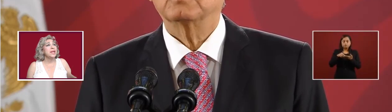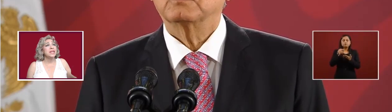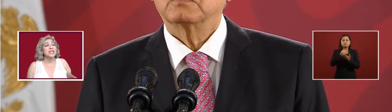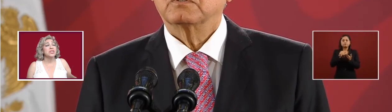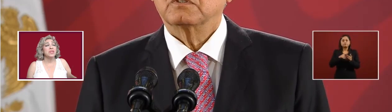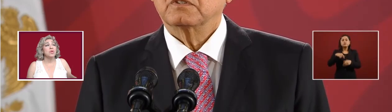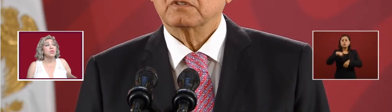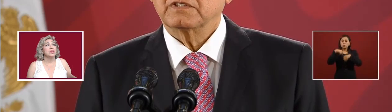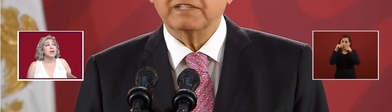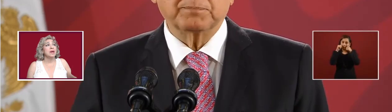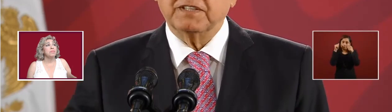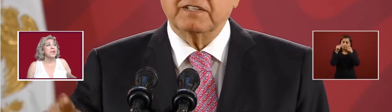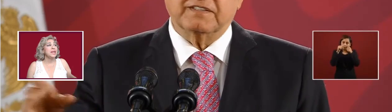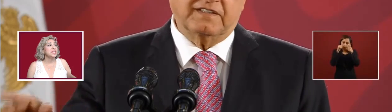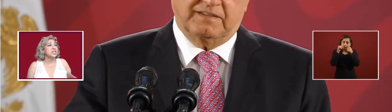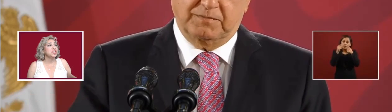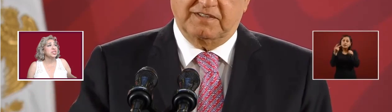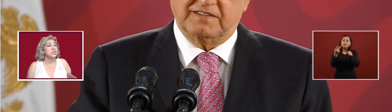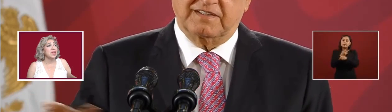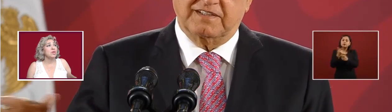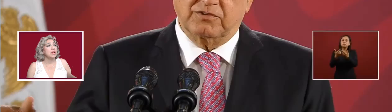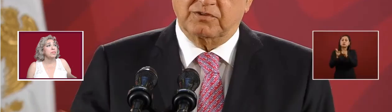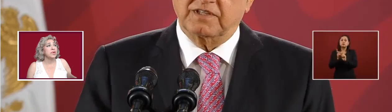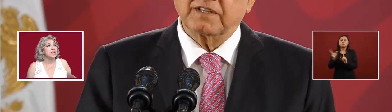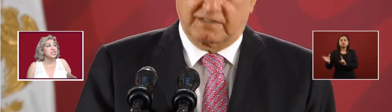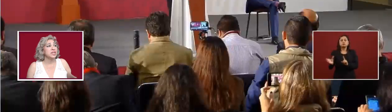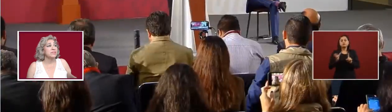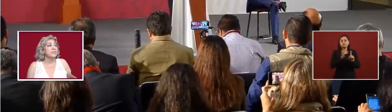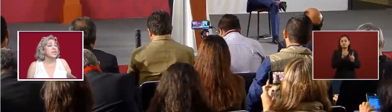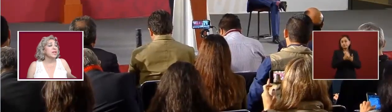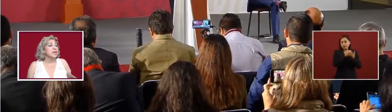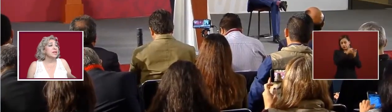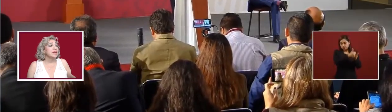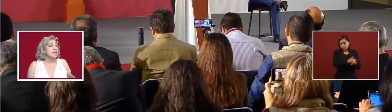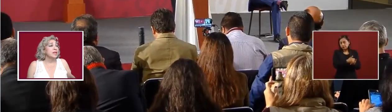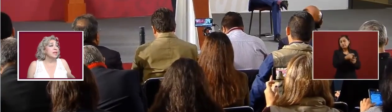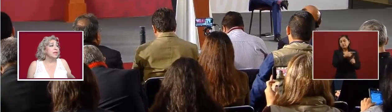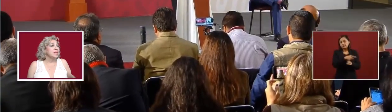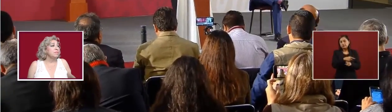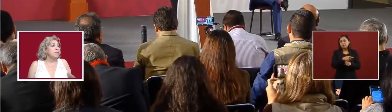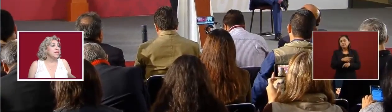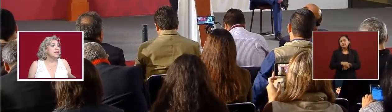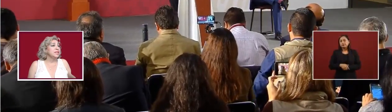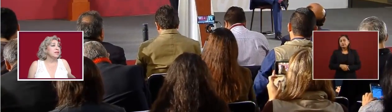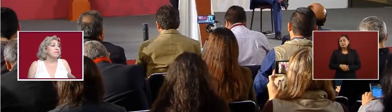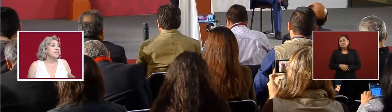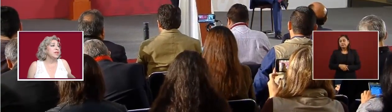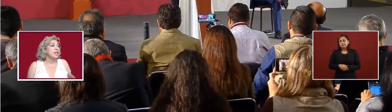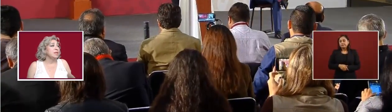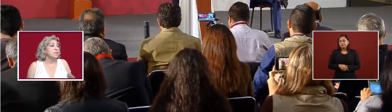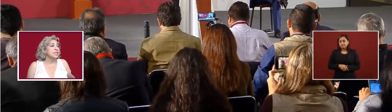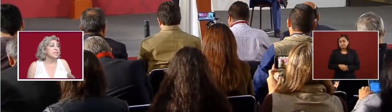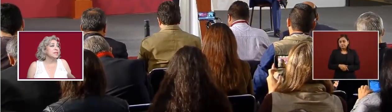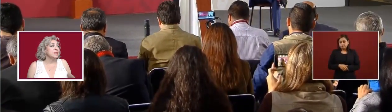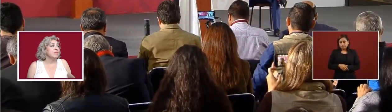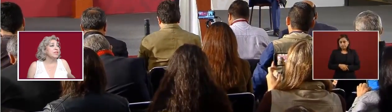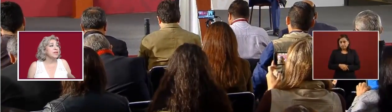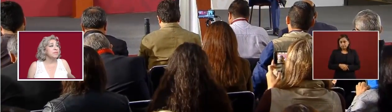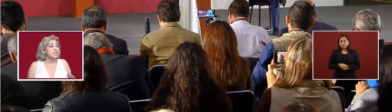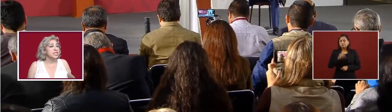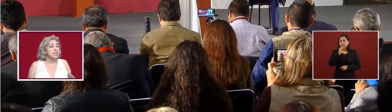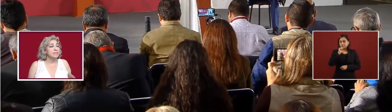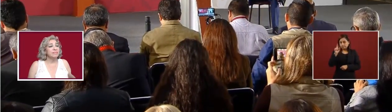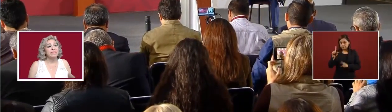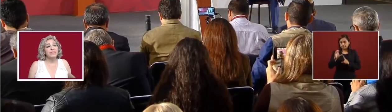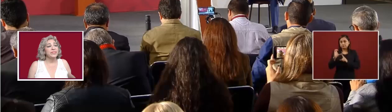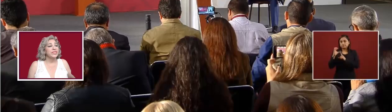was pending to the whole, paying attention to that whole operation, independent of the elements of the